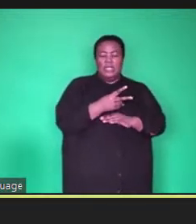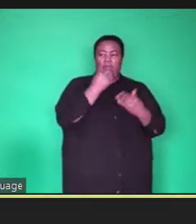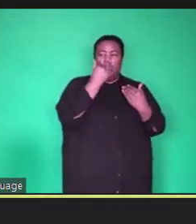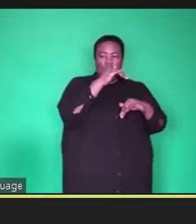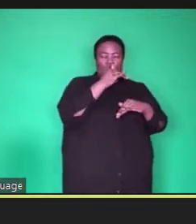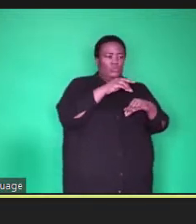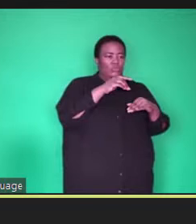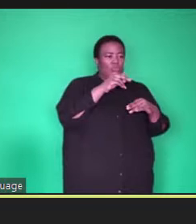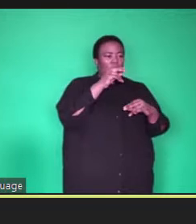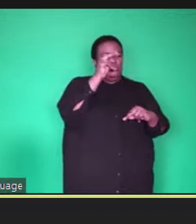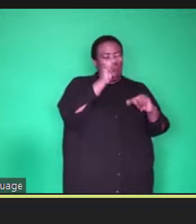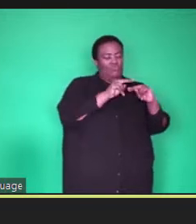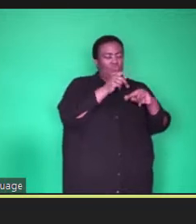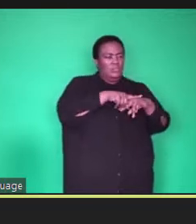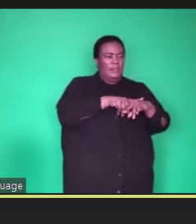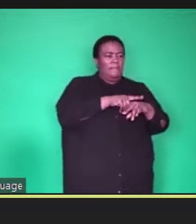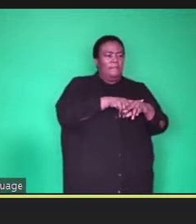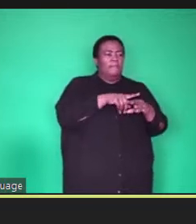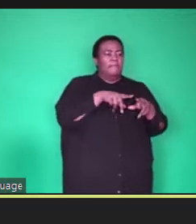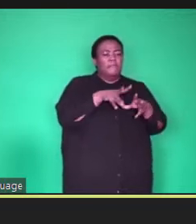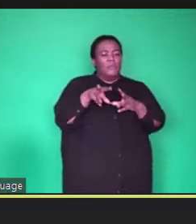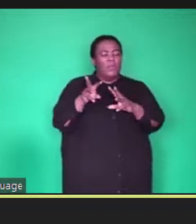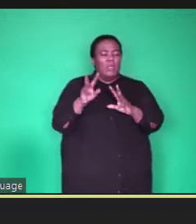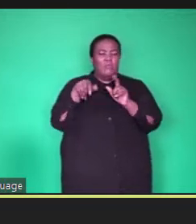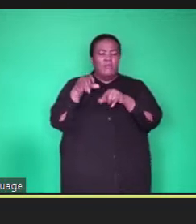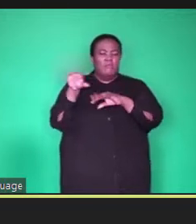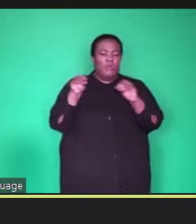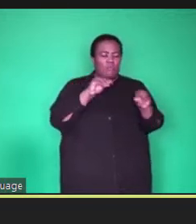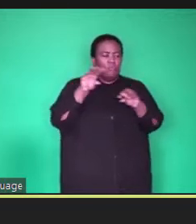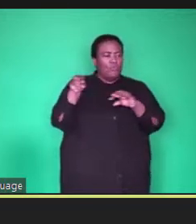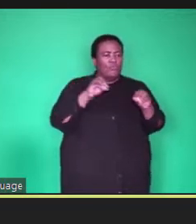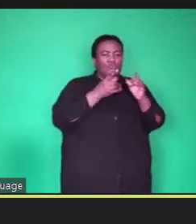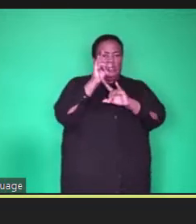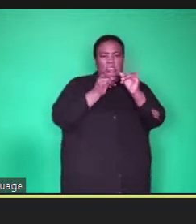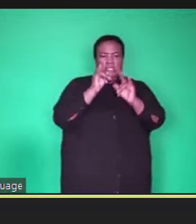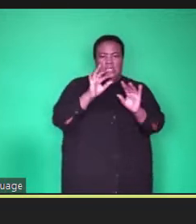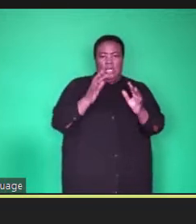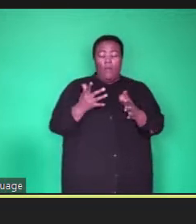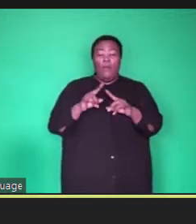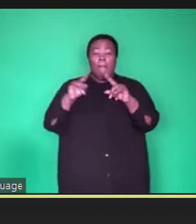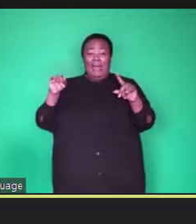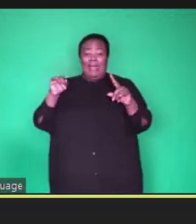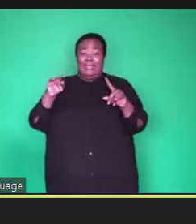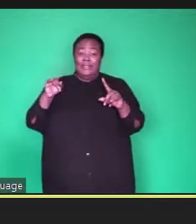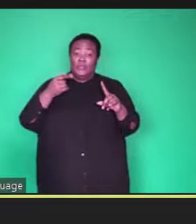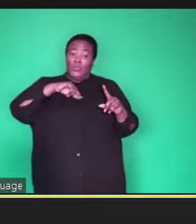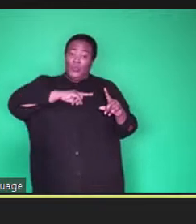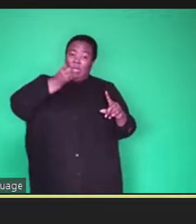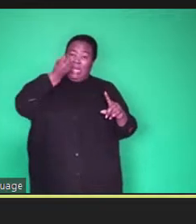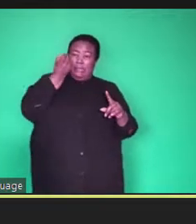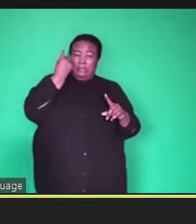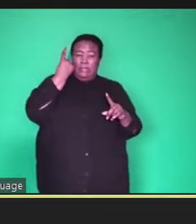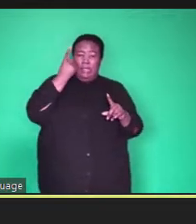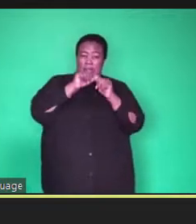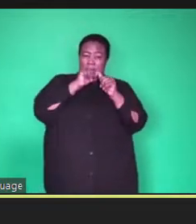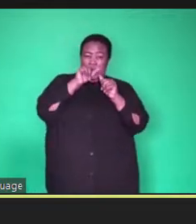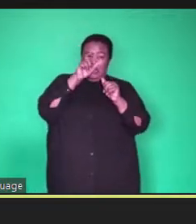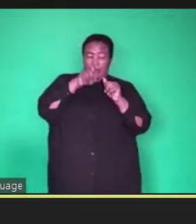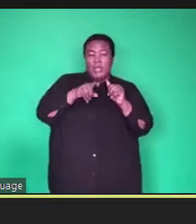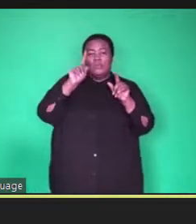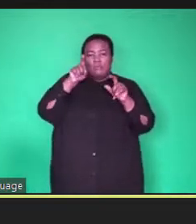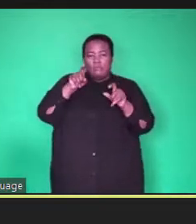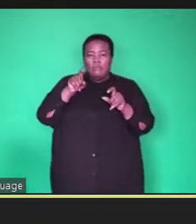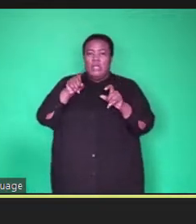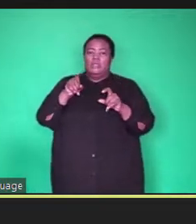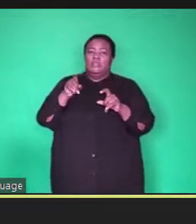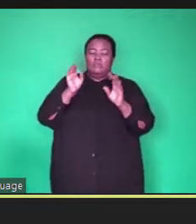cities. But in order to understand this more, I think we need more routine and accurate data